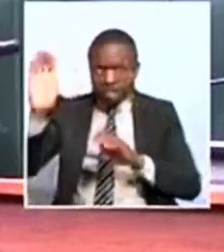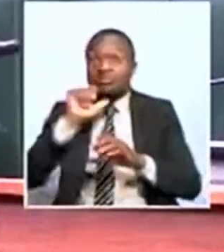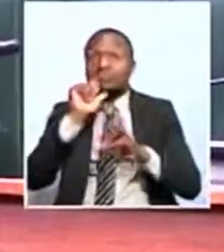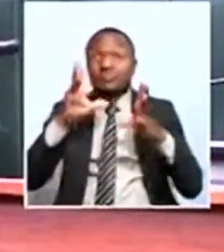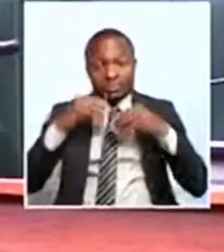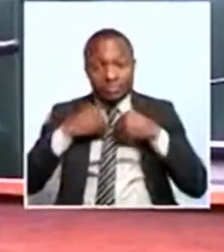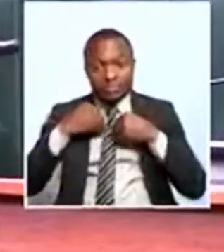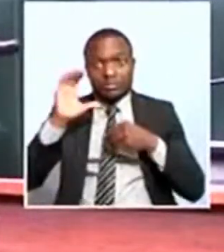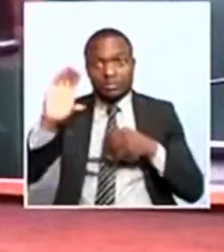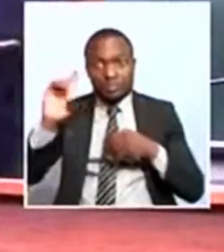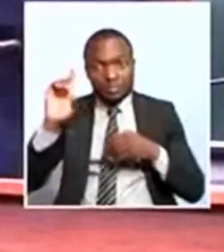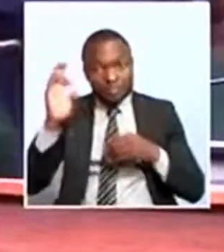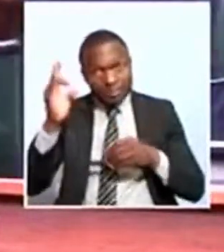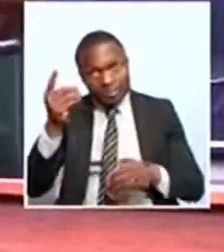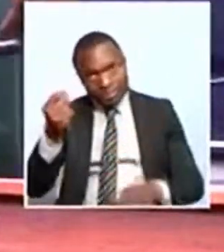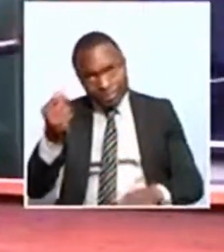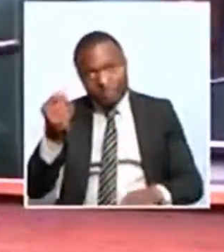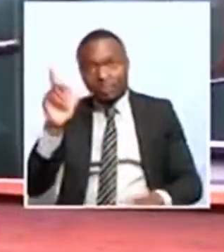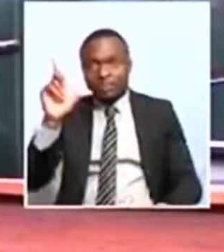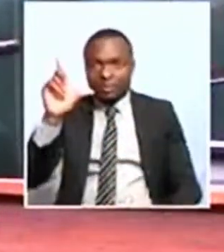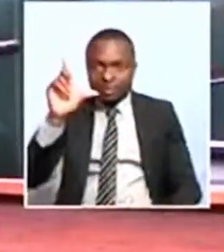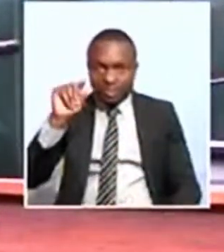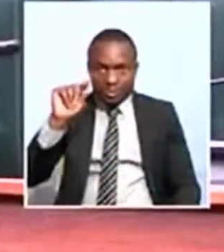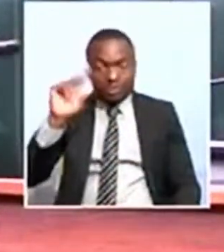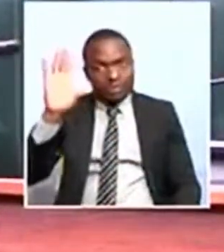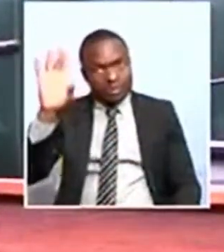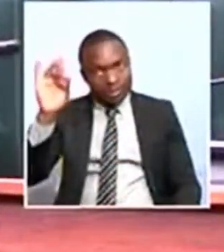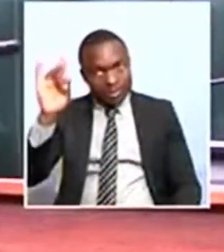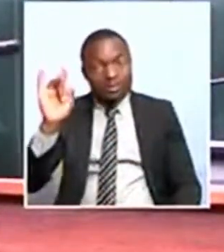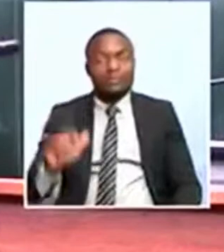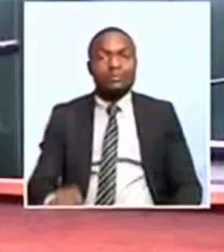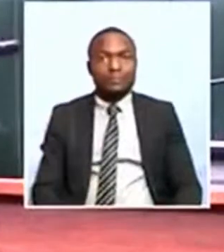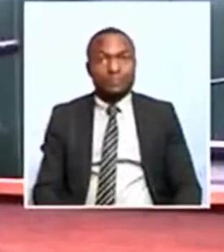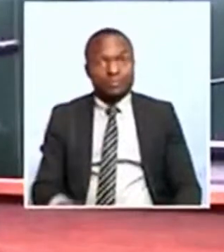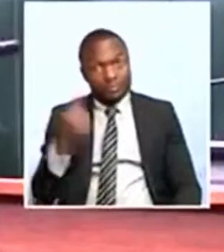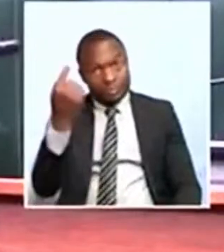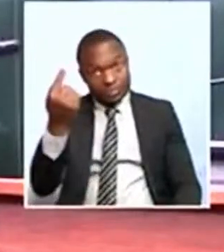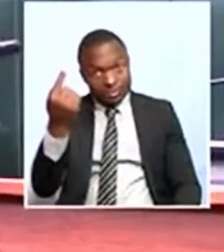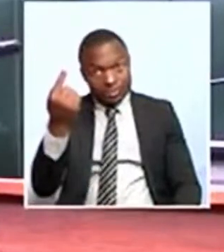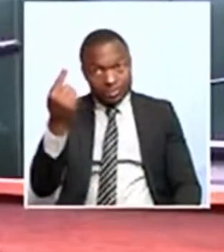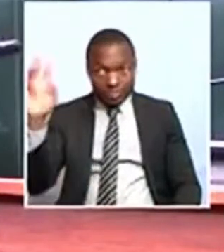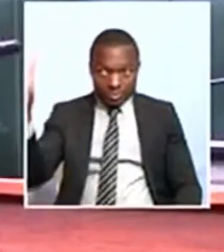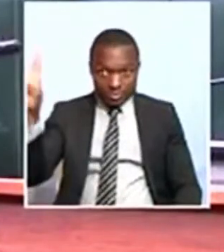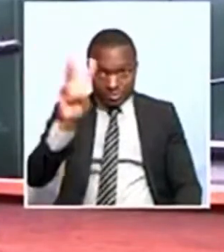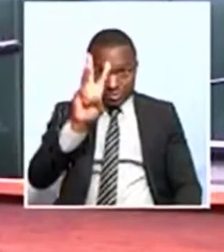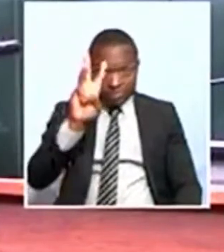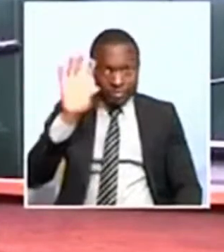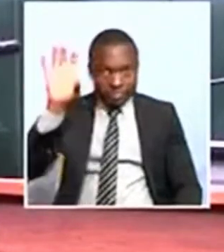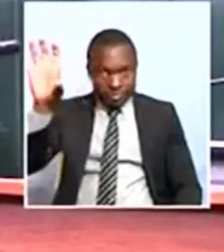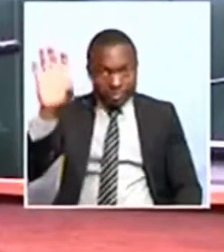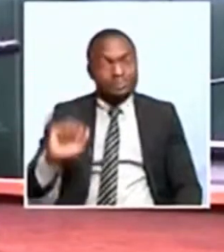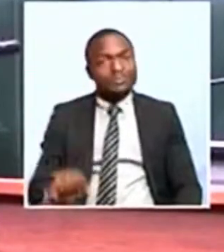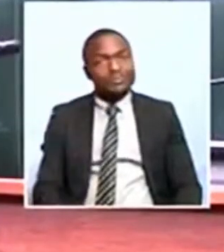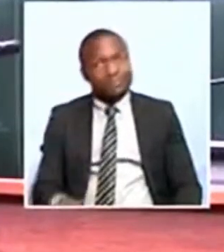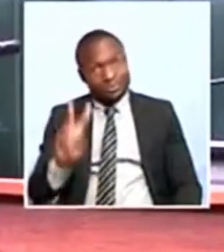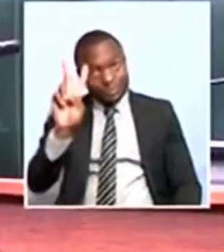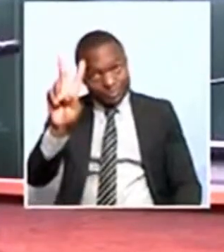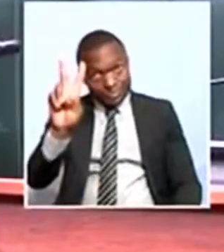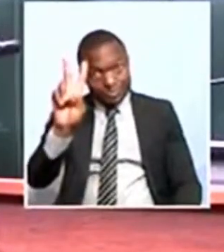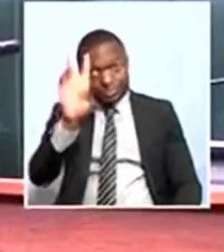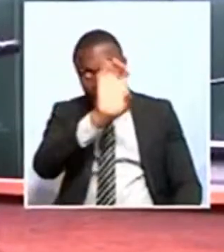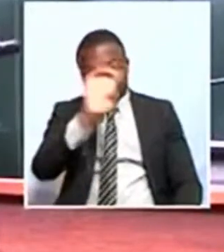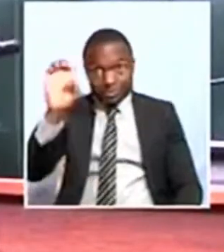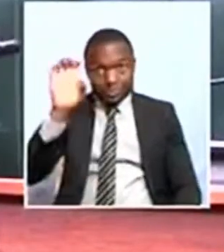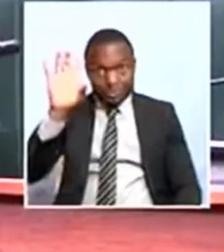Development Fund in 2018? 1 in Western Province, 2